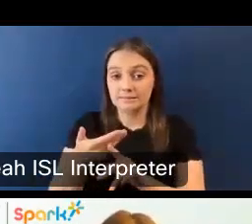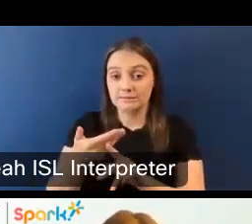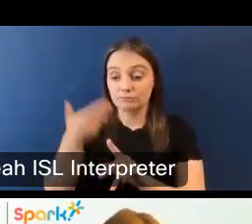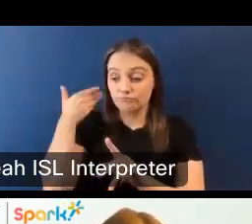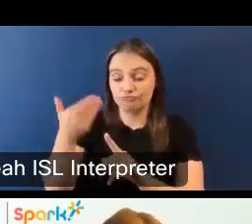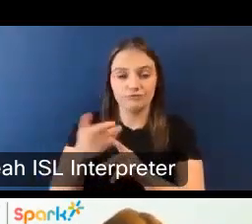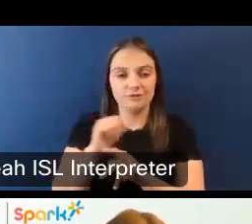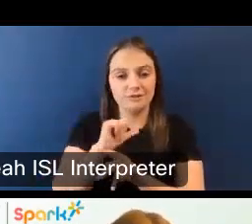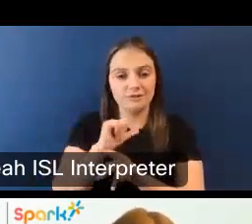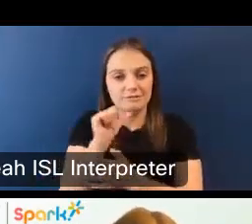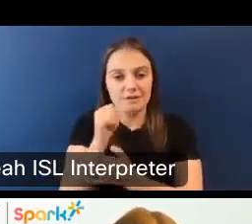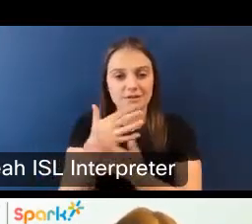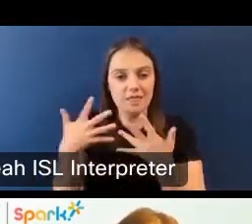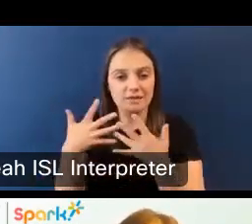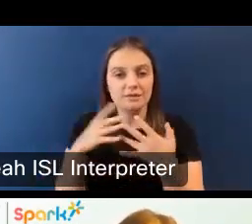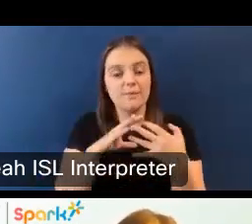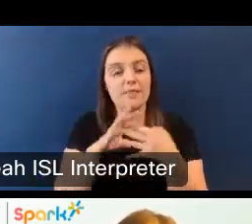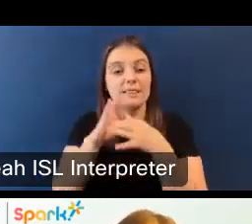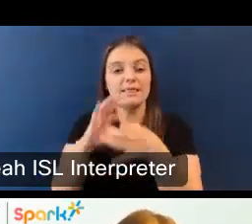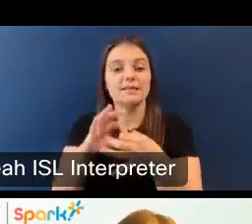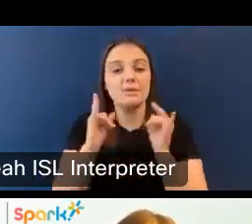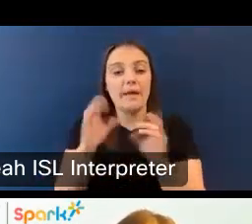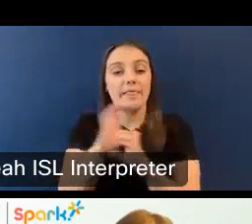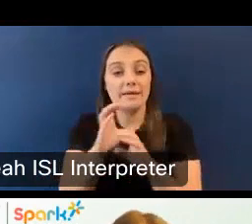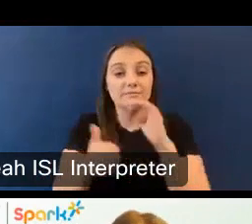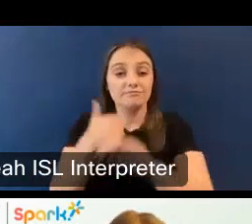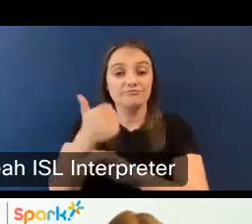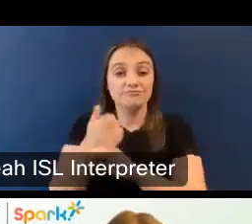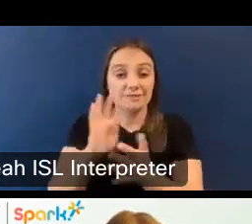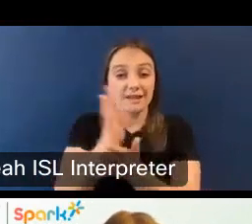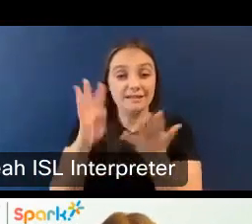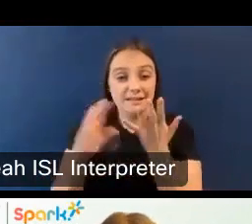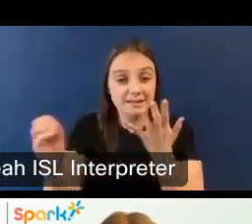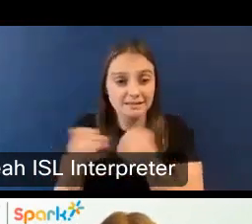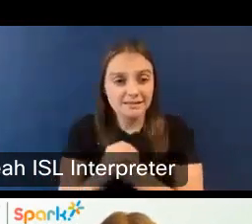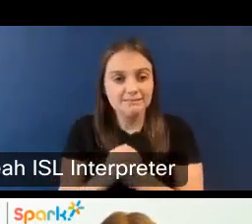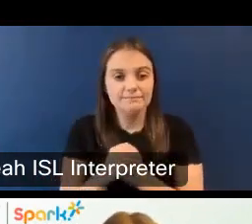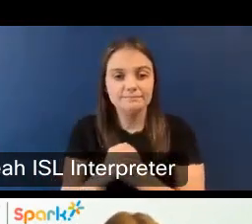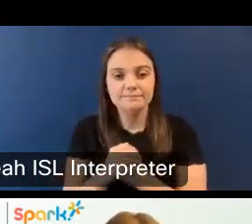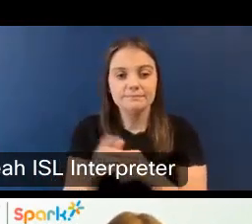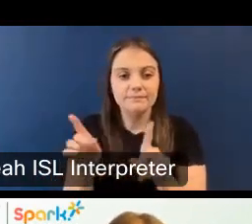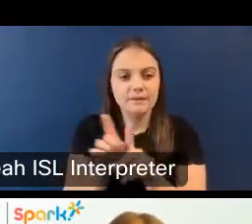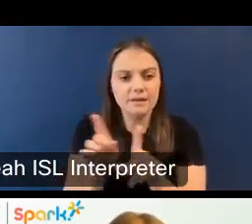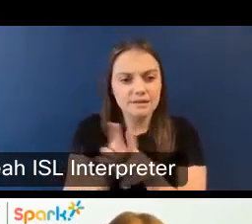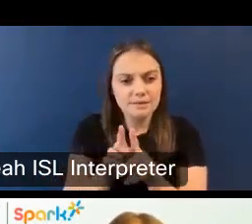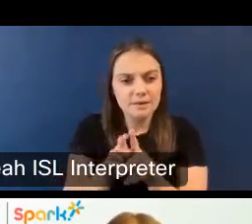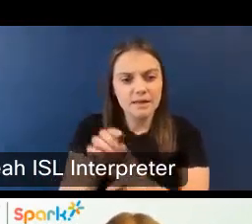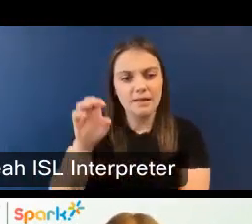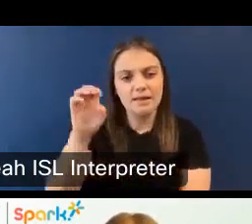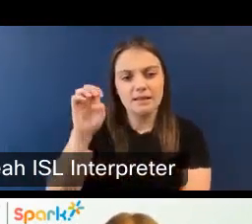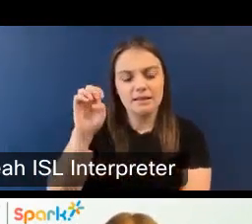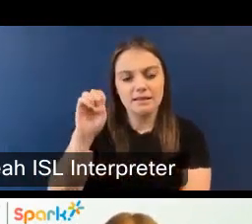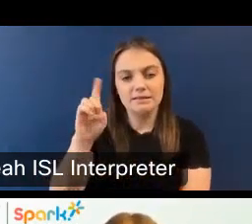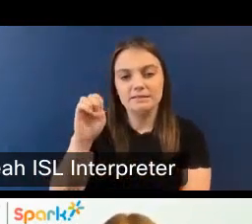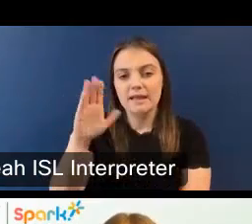we're talking about healthcare. And then it came with IDEO as well, that is like a big name in design. And like,